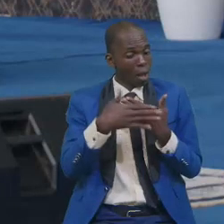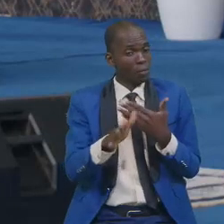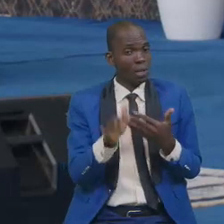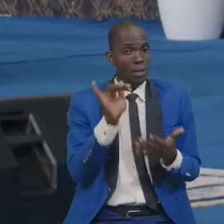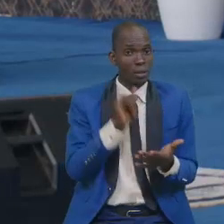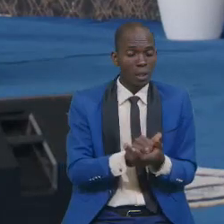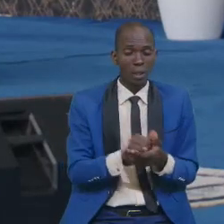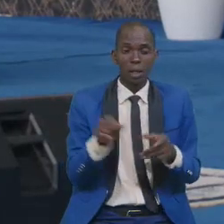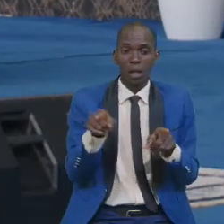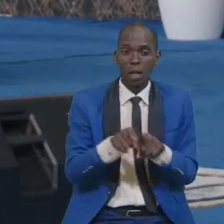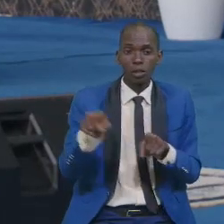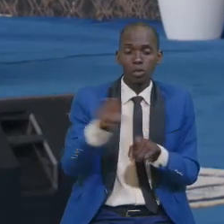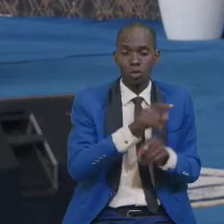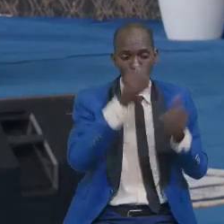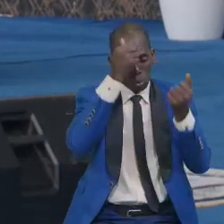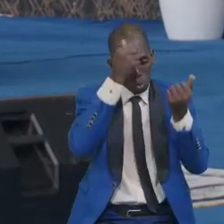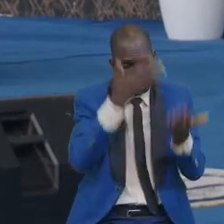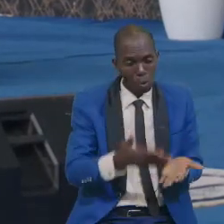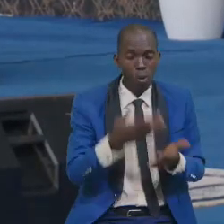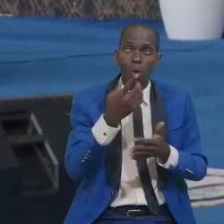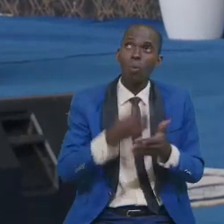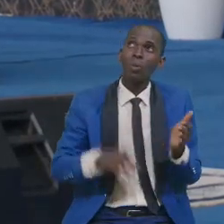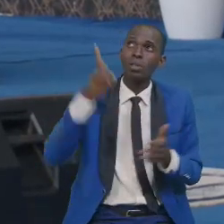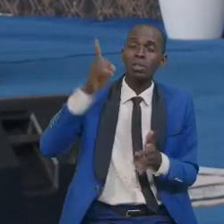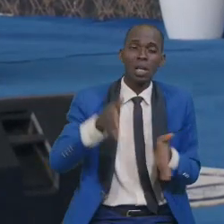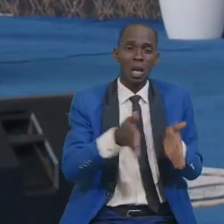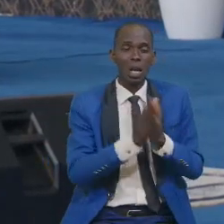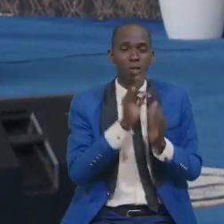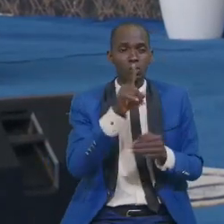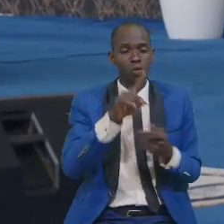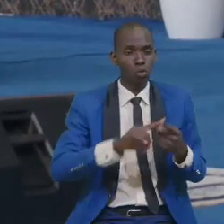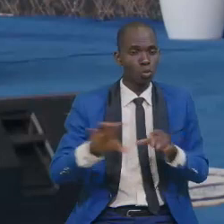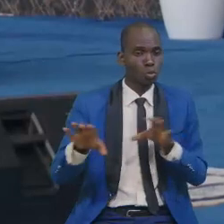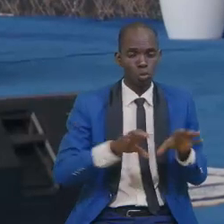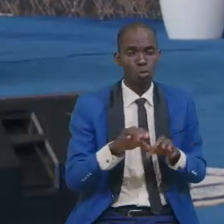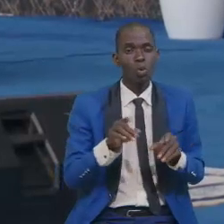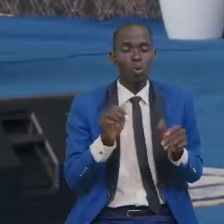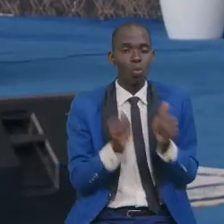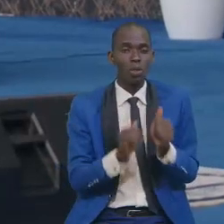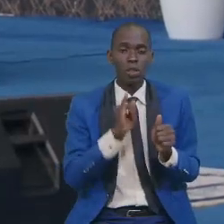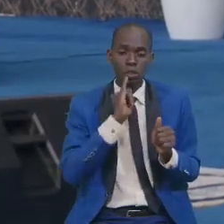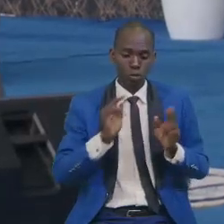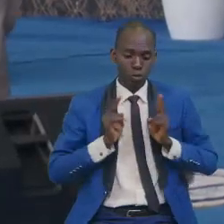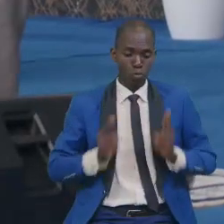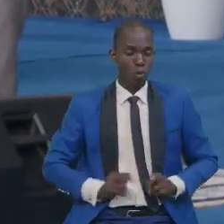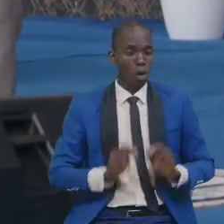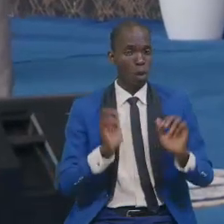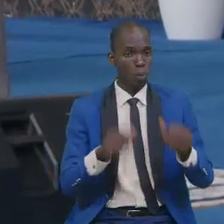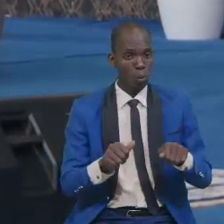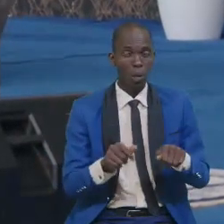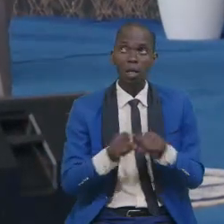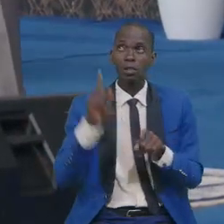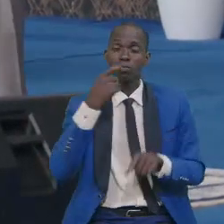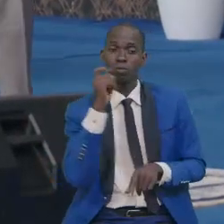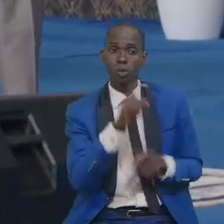do what is humanly possible and what God has commanded the human to do it says